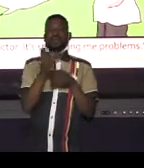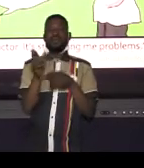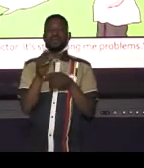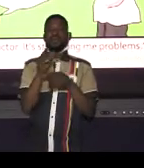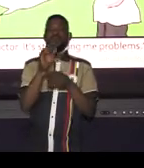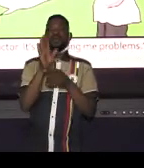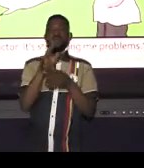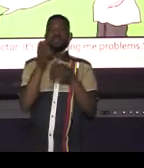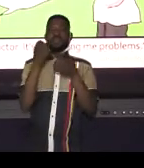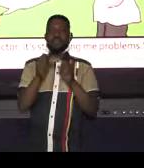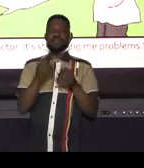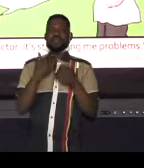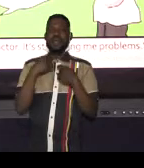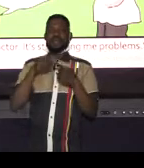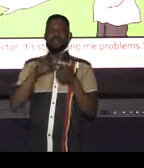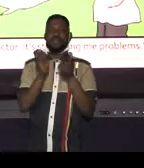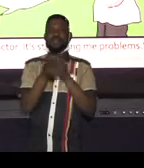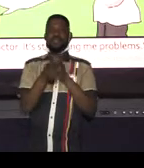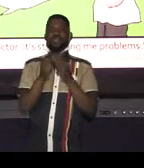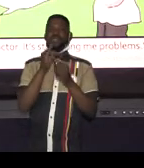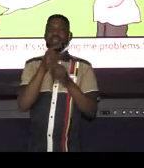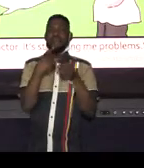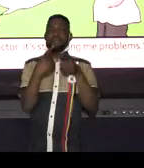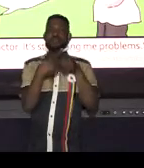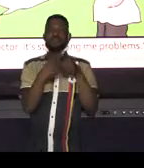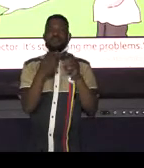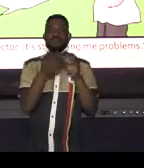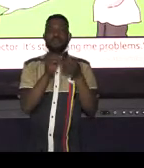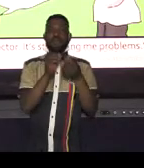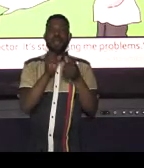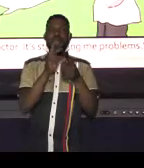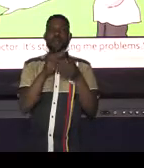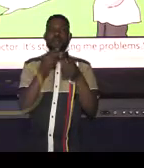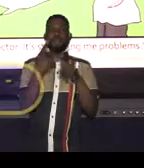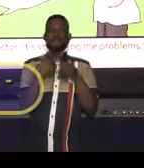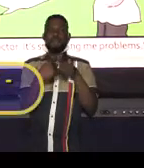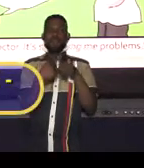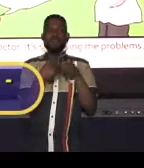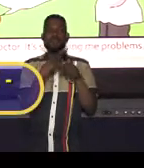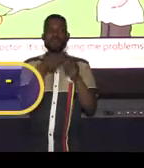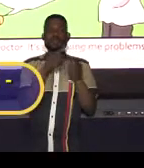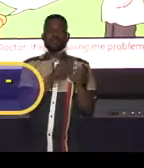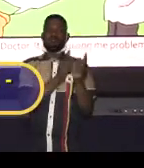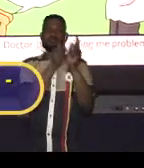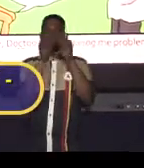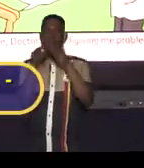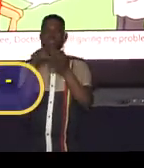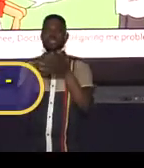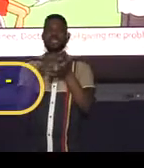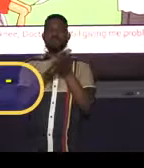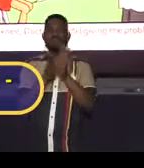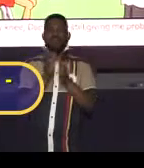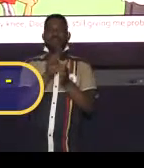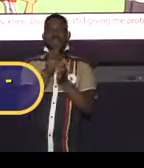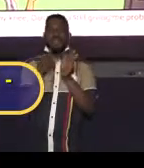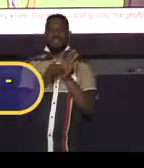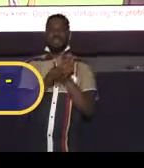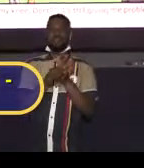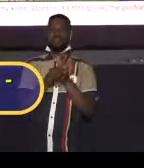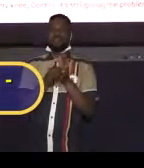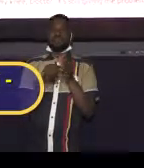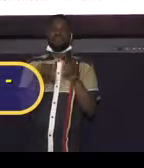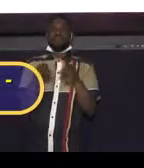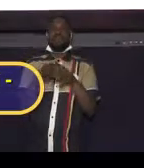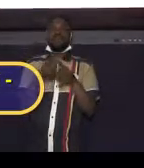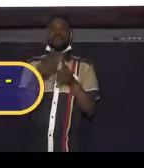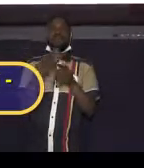your status has to change. So if it's a positive number or a positive term, when it goes over, it becomes a negative term. So sort